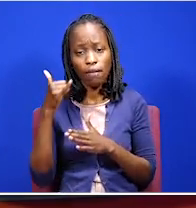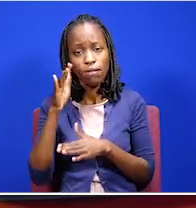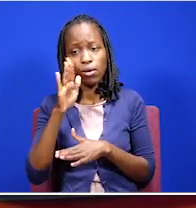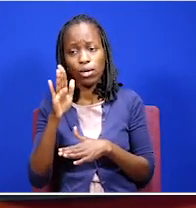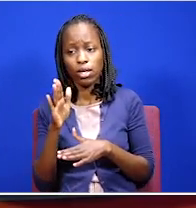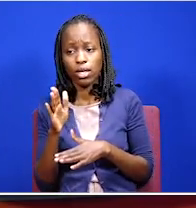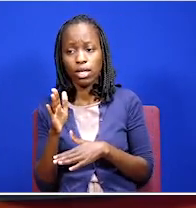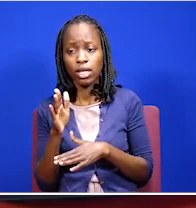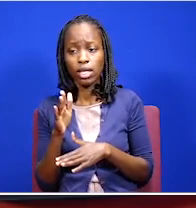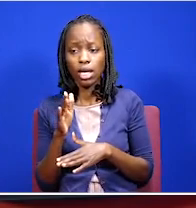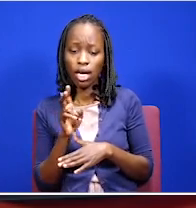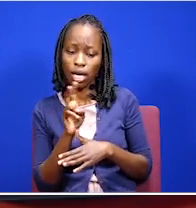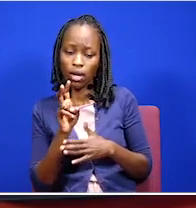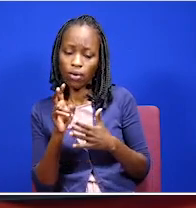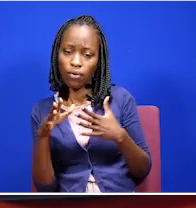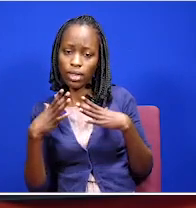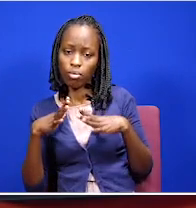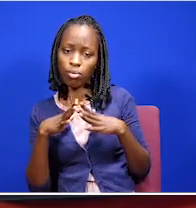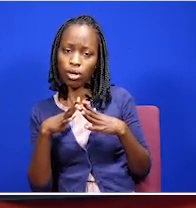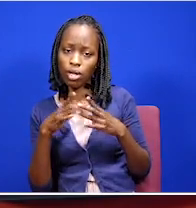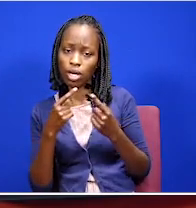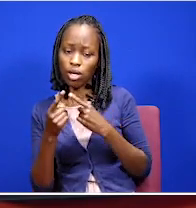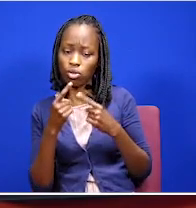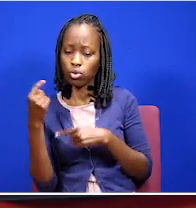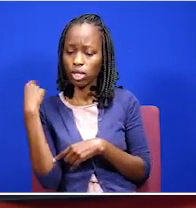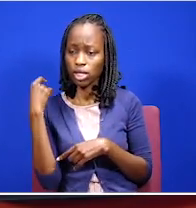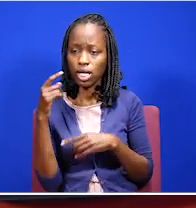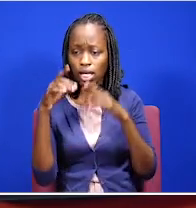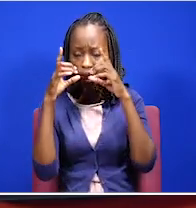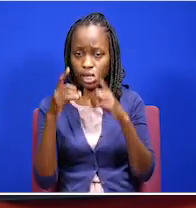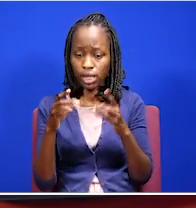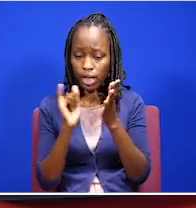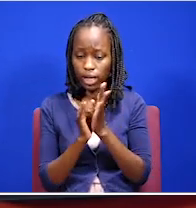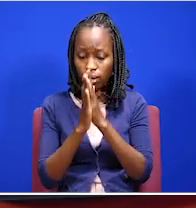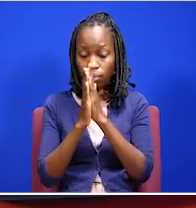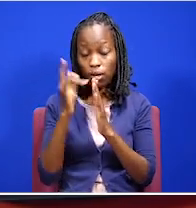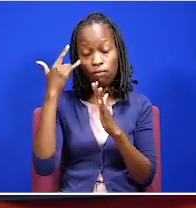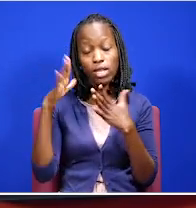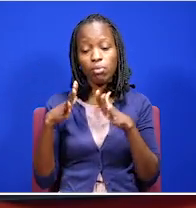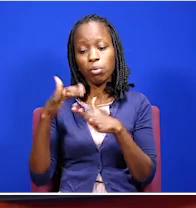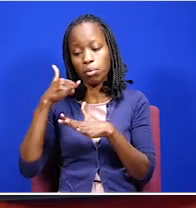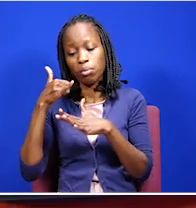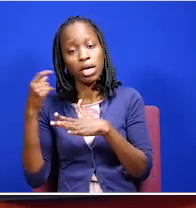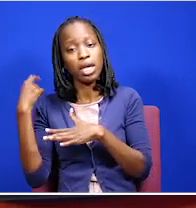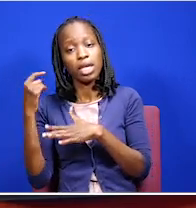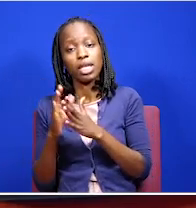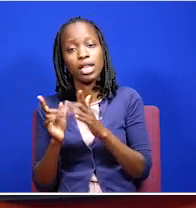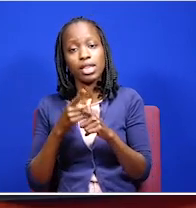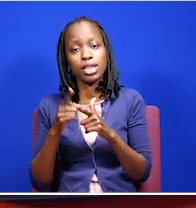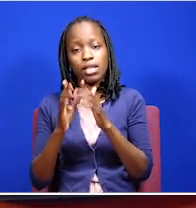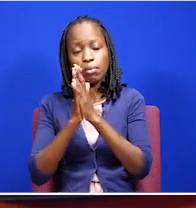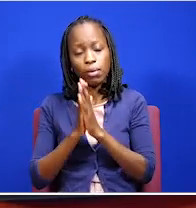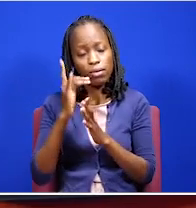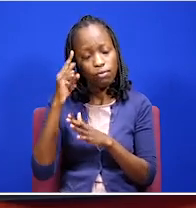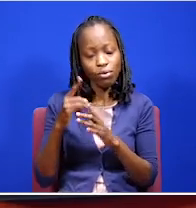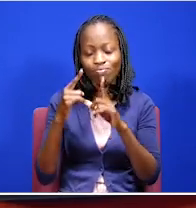our telephones with us. And you know, I've just learned, I just opened that phone and I saw the people, I look at the people that